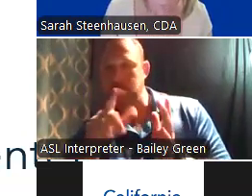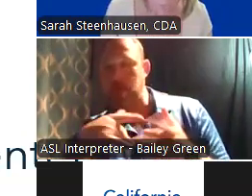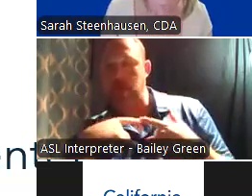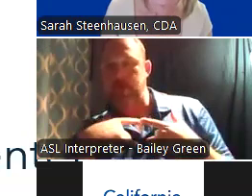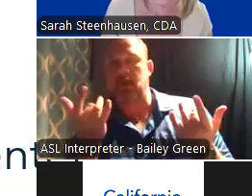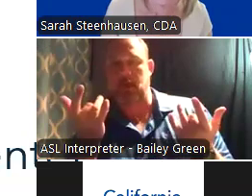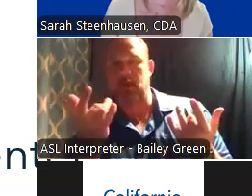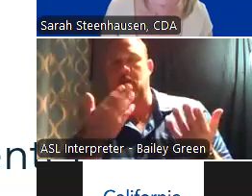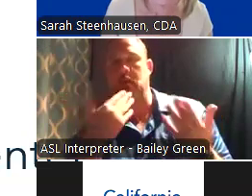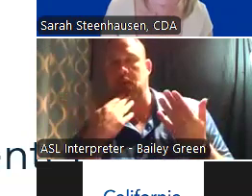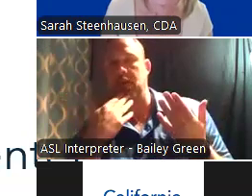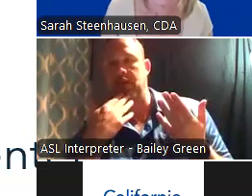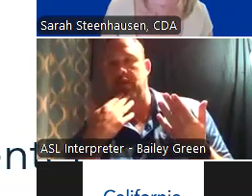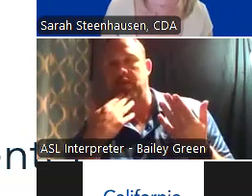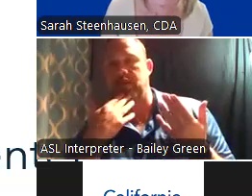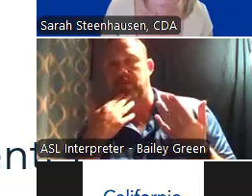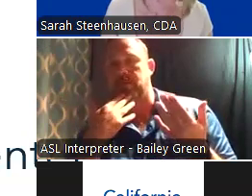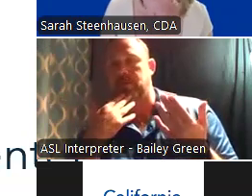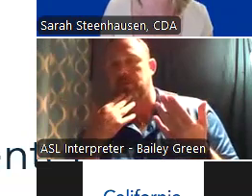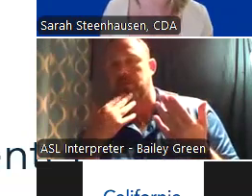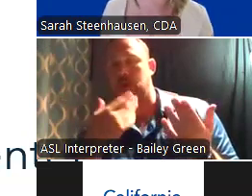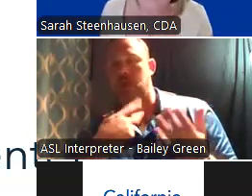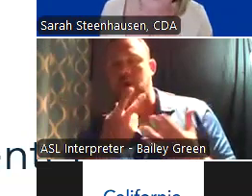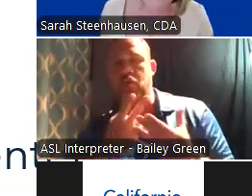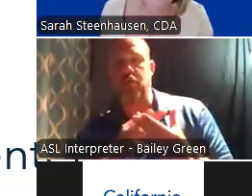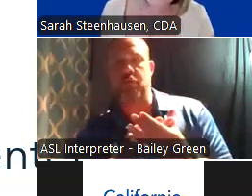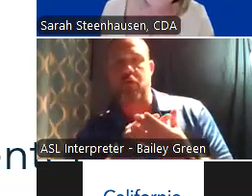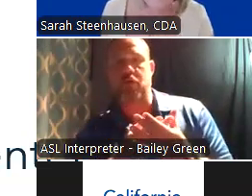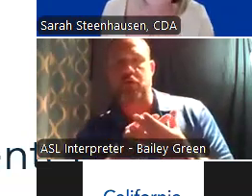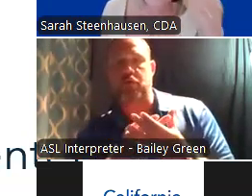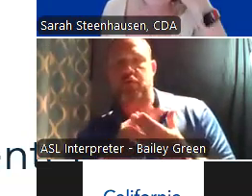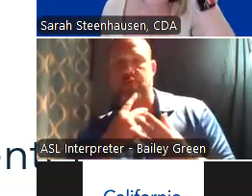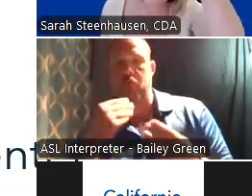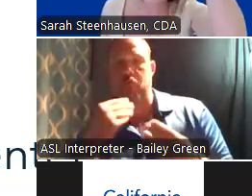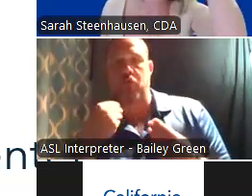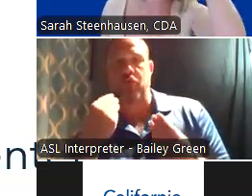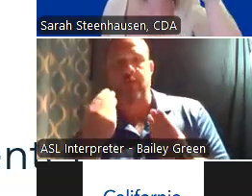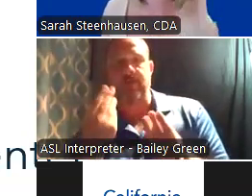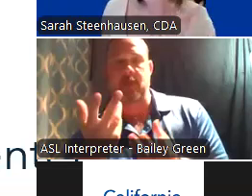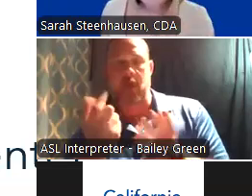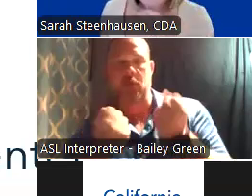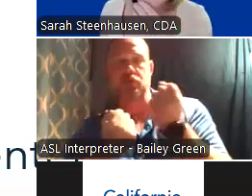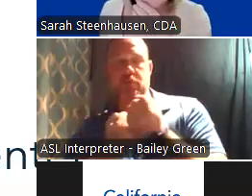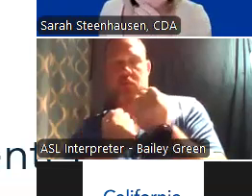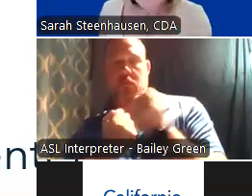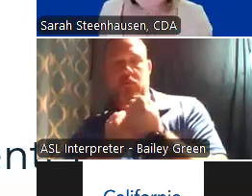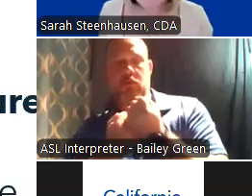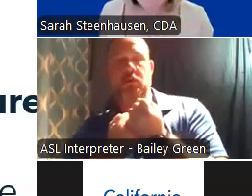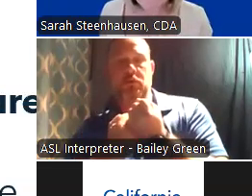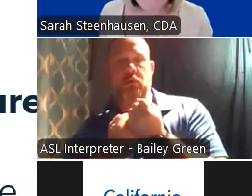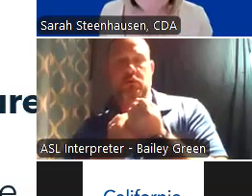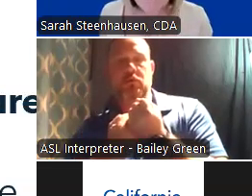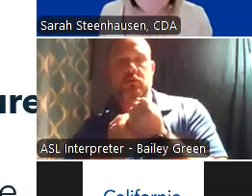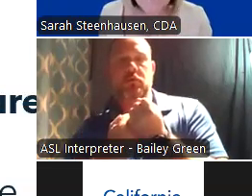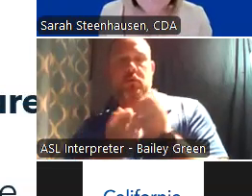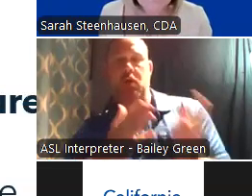do want to thank our philanthropic partners for providing us the support needed to put on this event. Moving